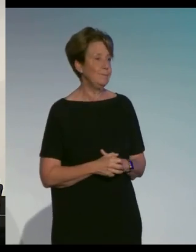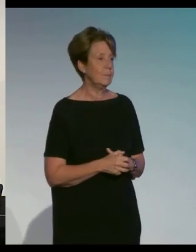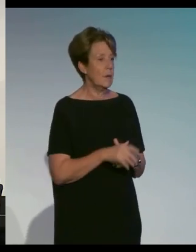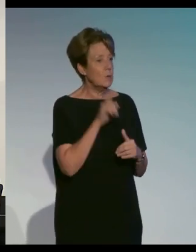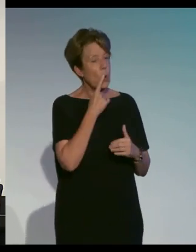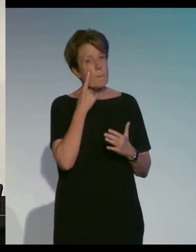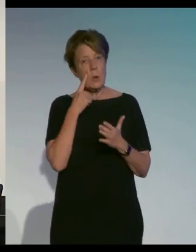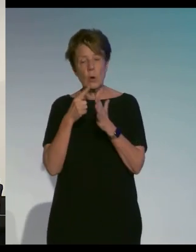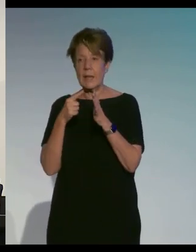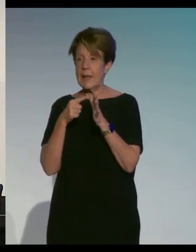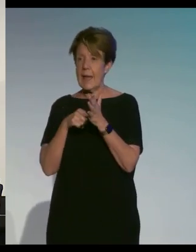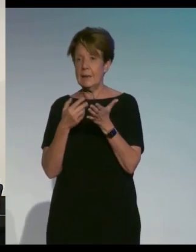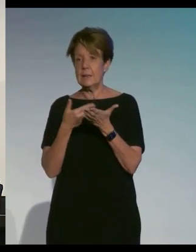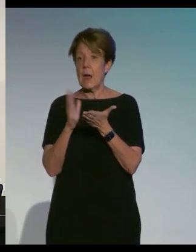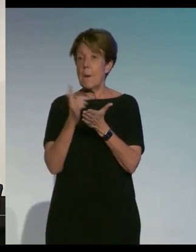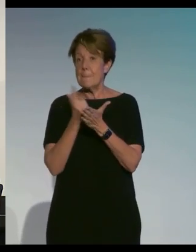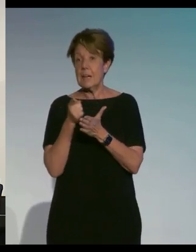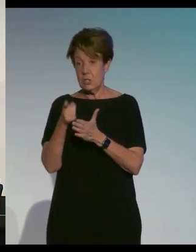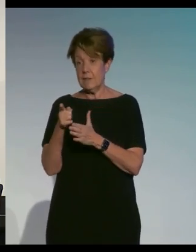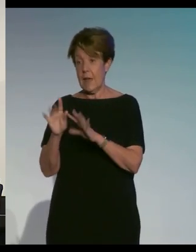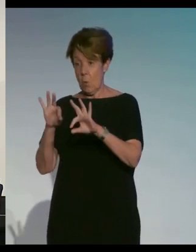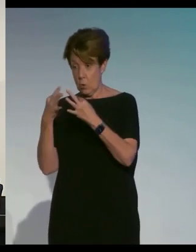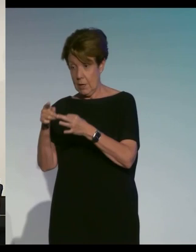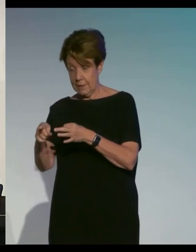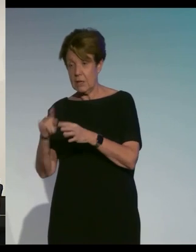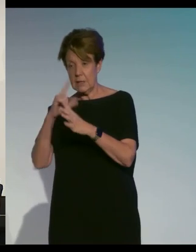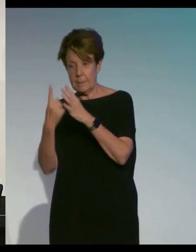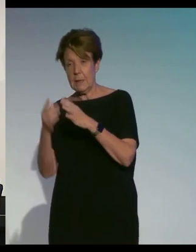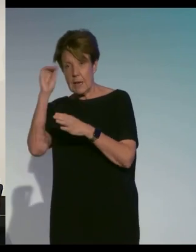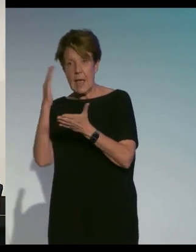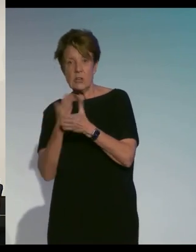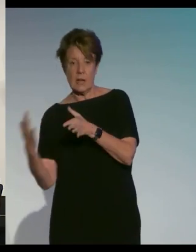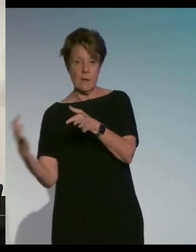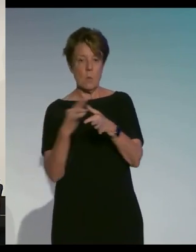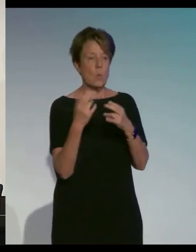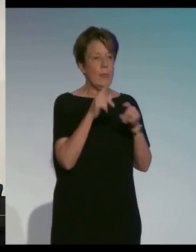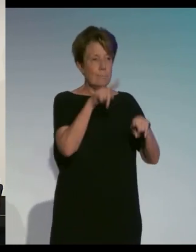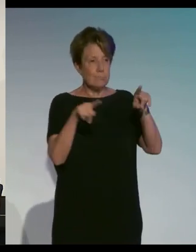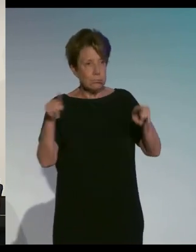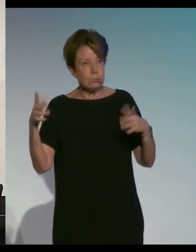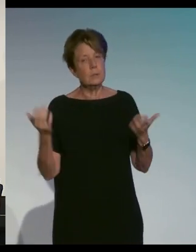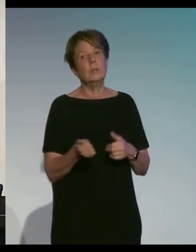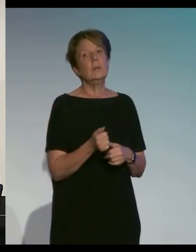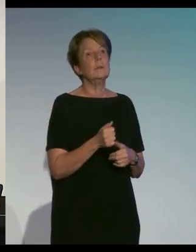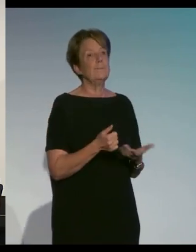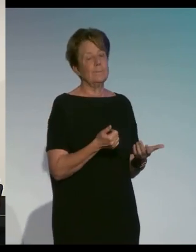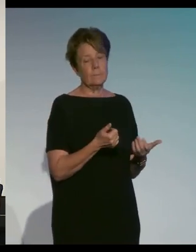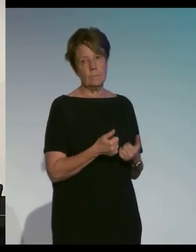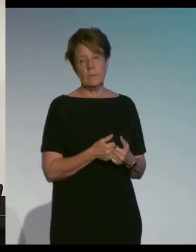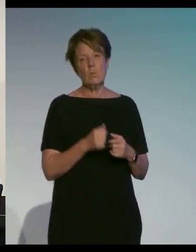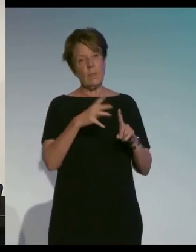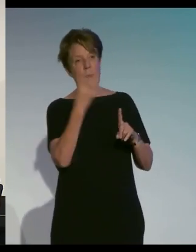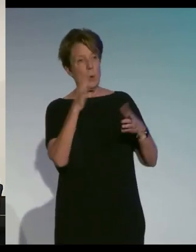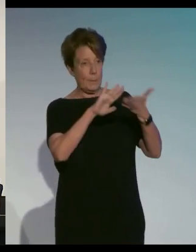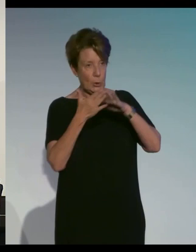to be looking at to what extent is that body engaging with diverse sexualities and gender identities and intersex status.